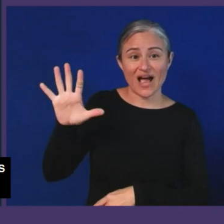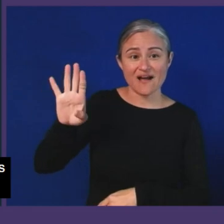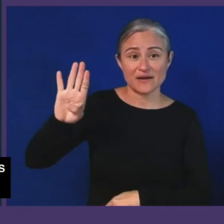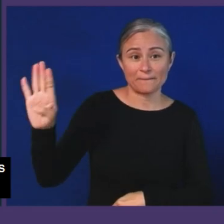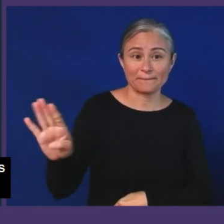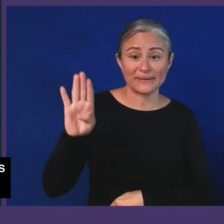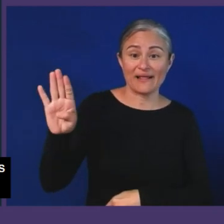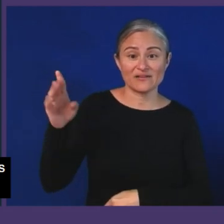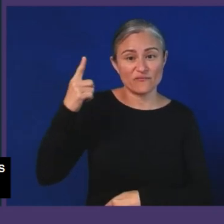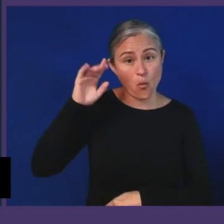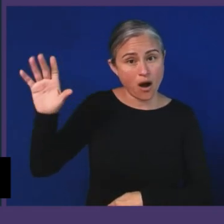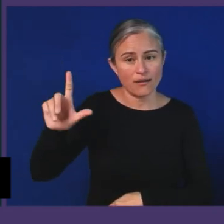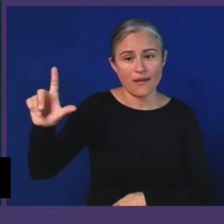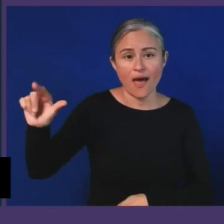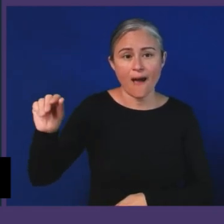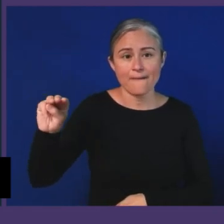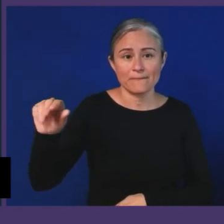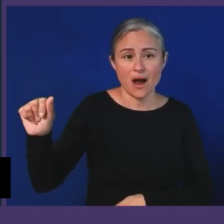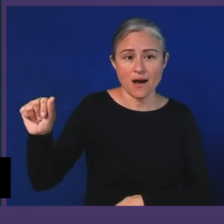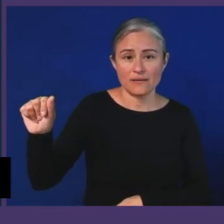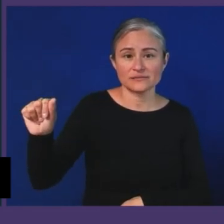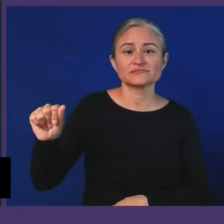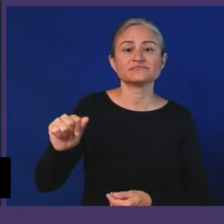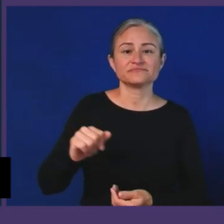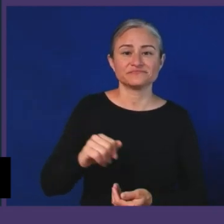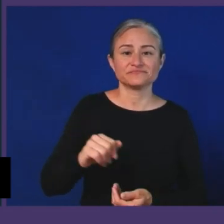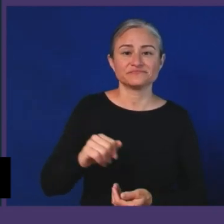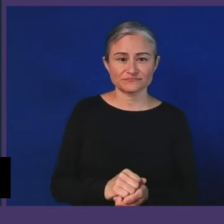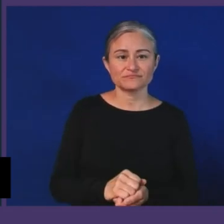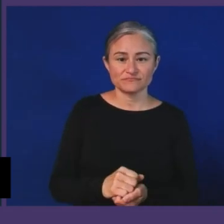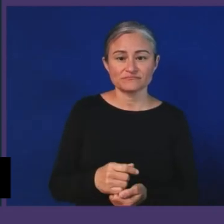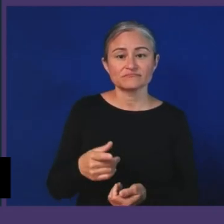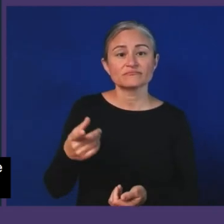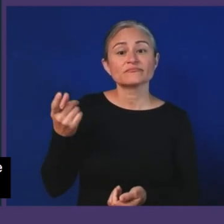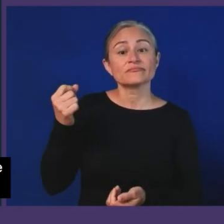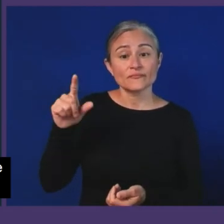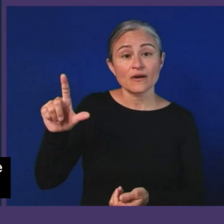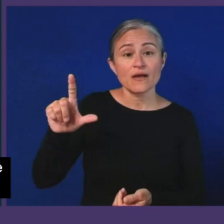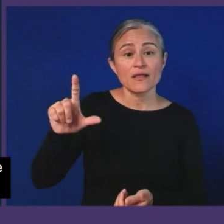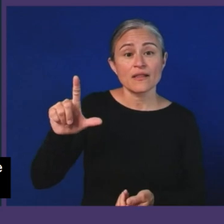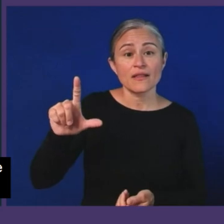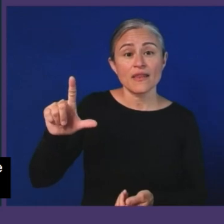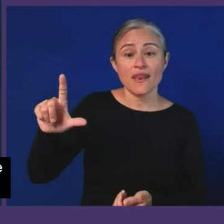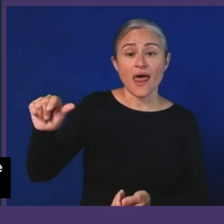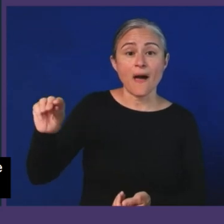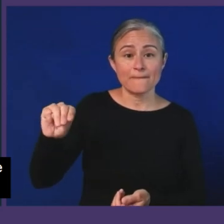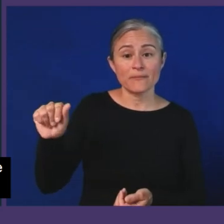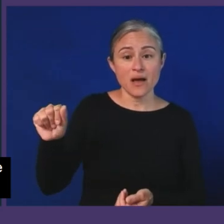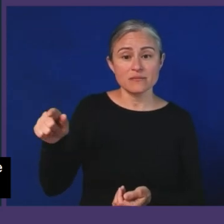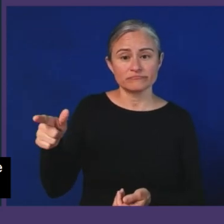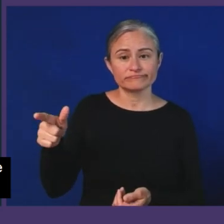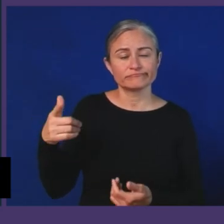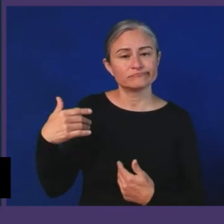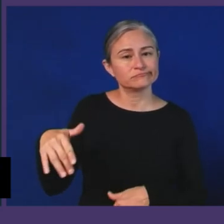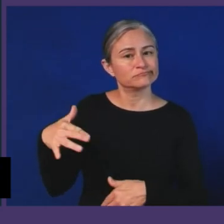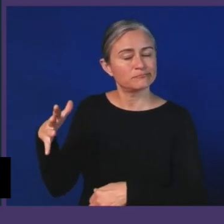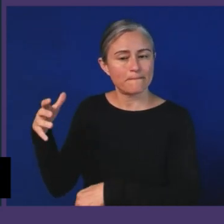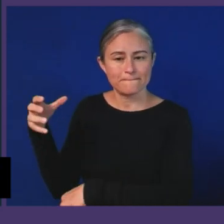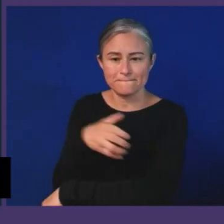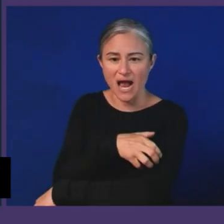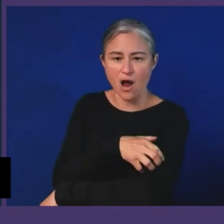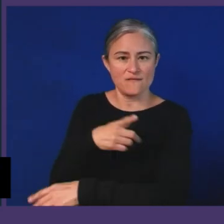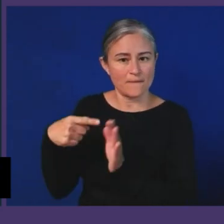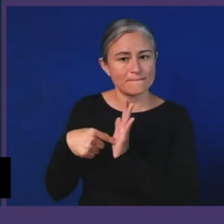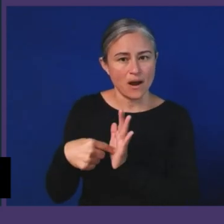GPT-3's 175 billion parameters, Llama is a significantly more powerful model. And intuitively, that's because the model is trained for